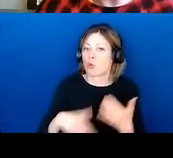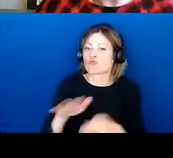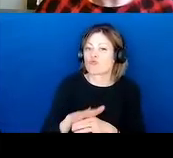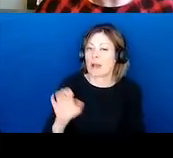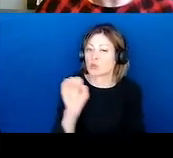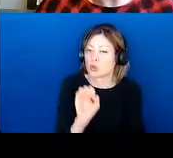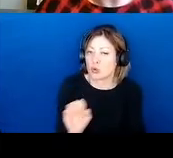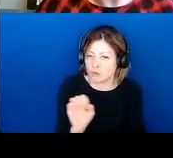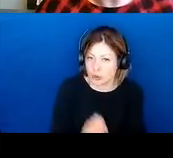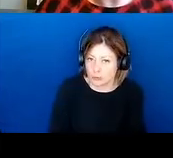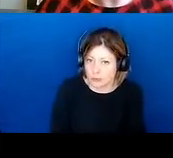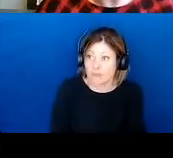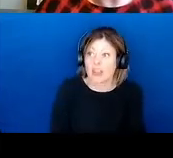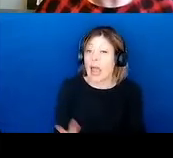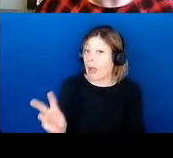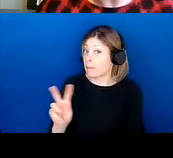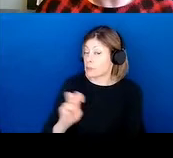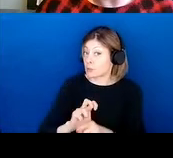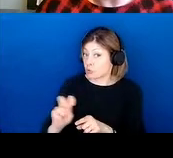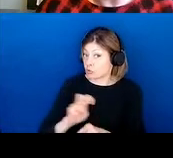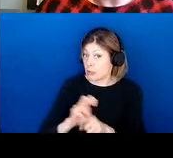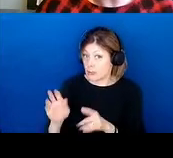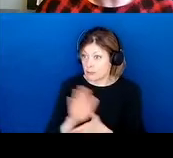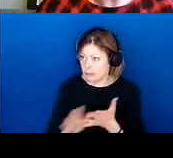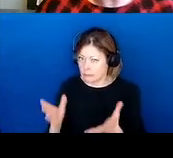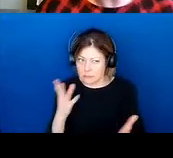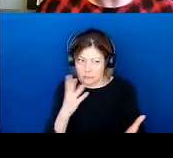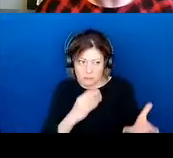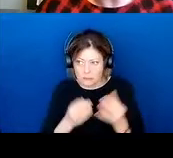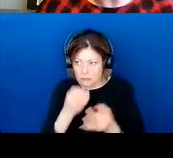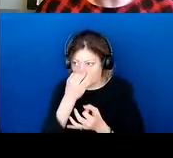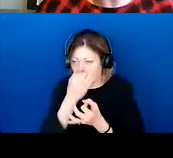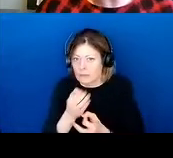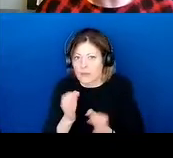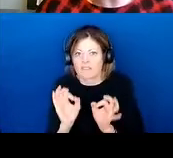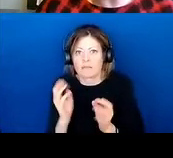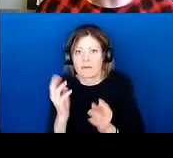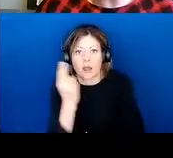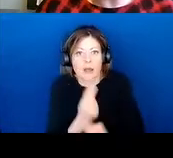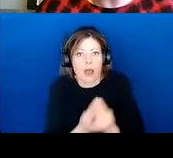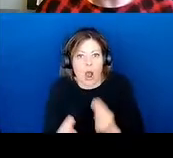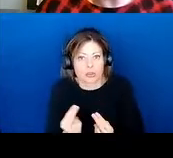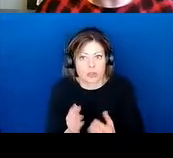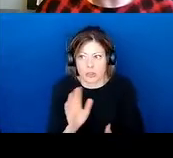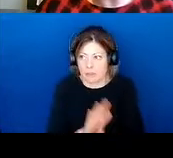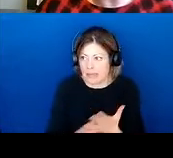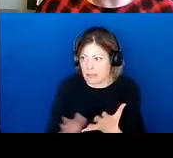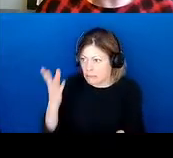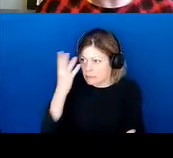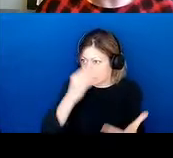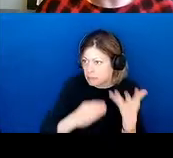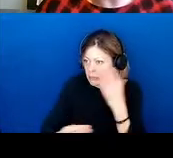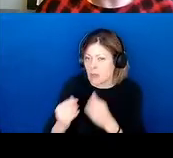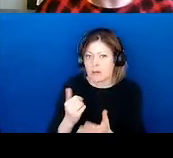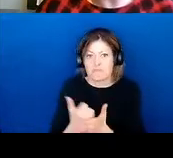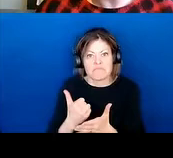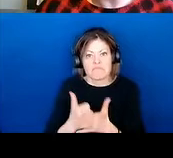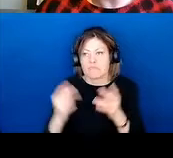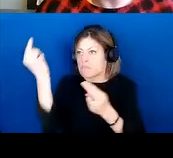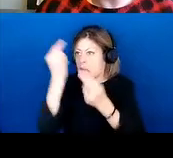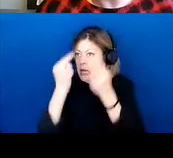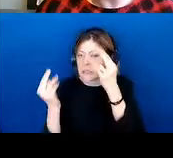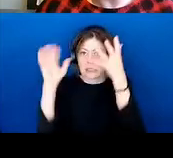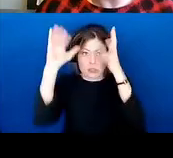fostered his taste for the fine arts and acquainted him with great works of antiquity and the Renaissance.